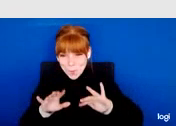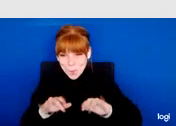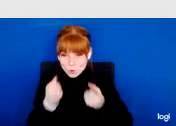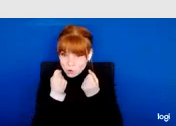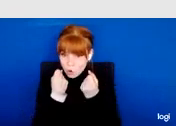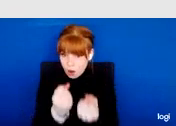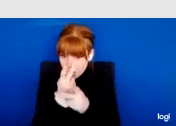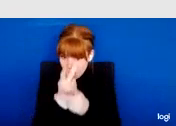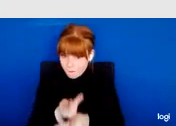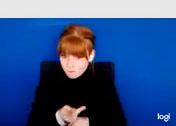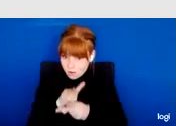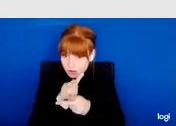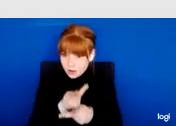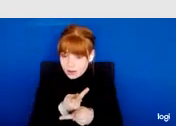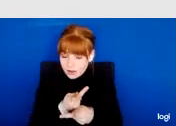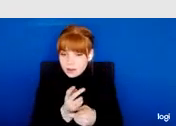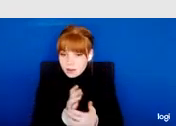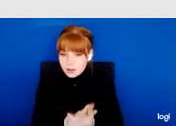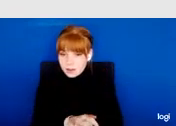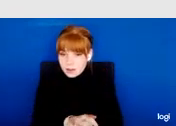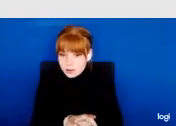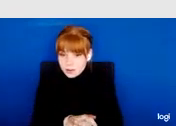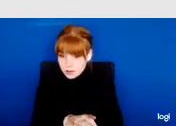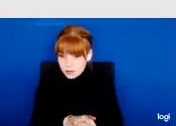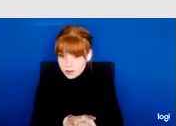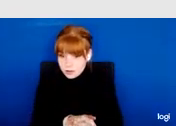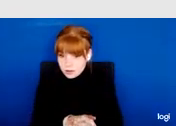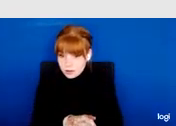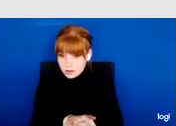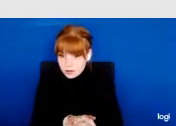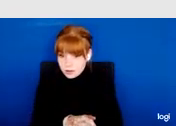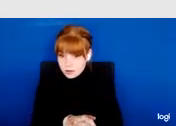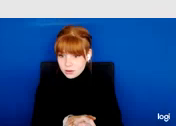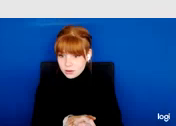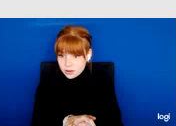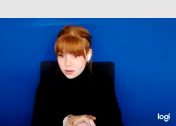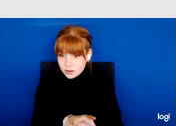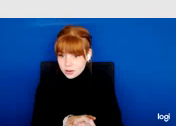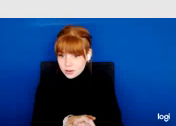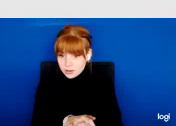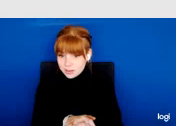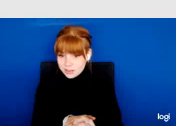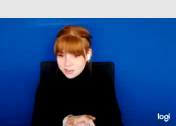if you're out there driving right now, and bye for today.